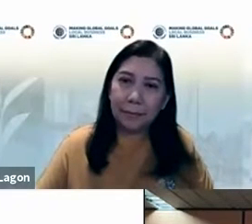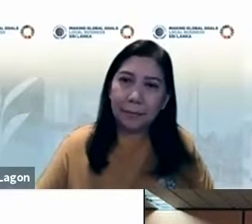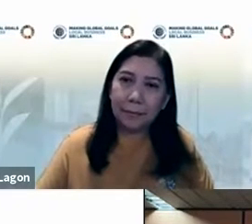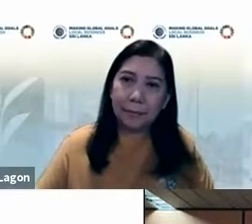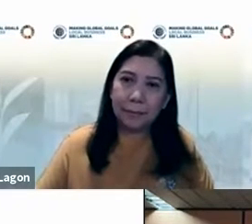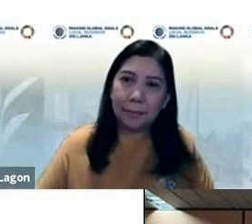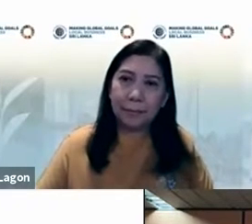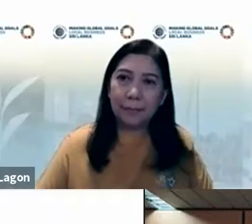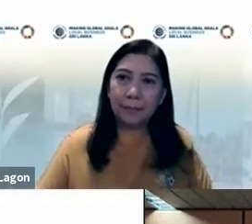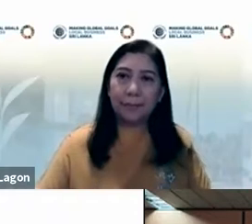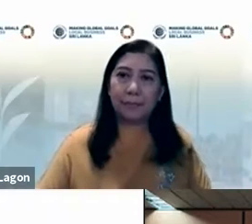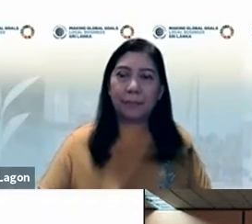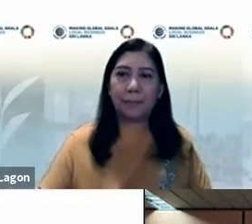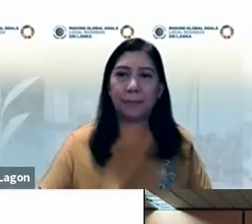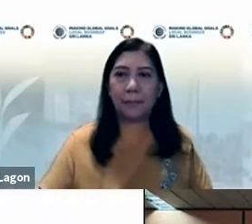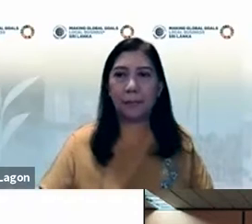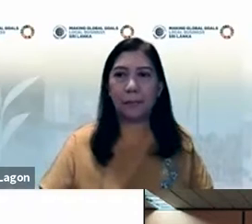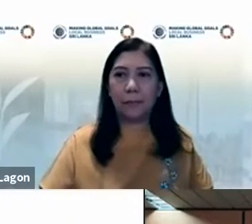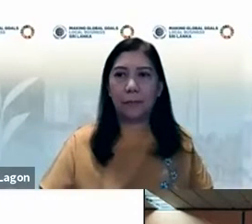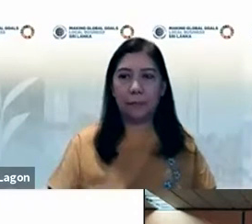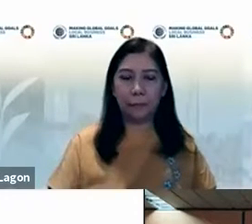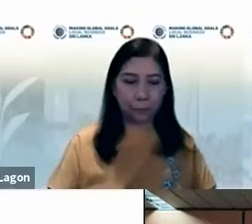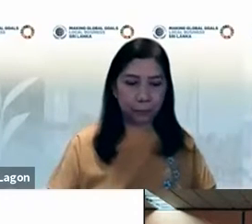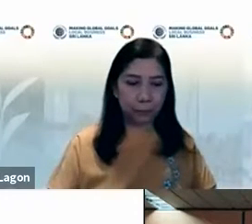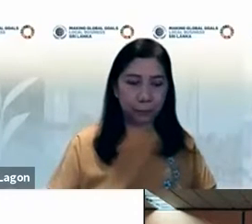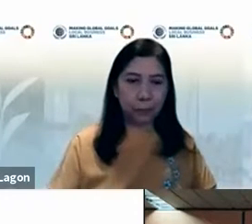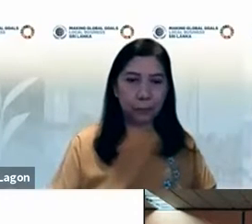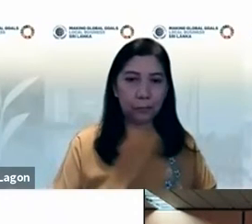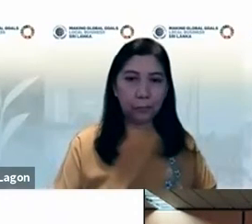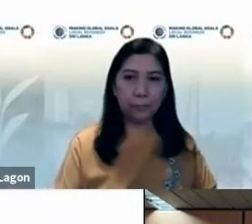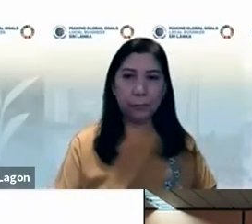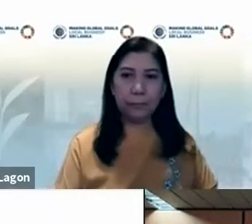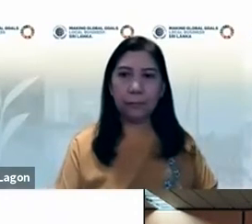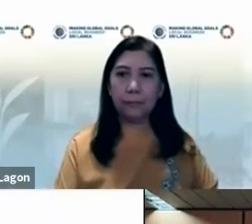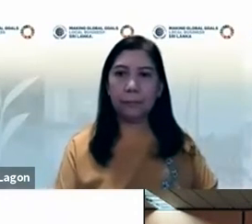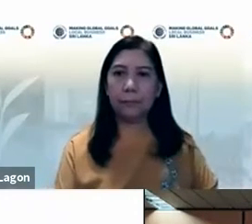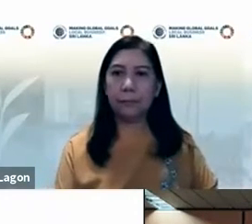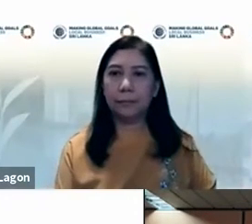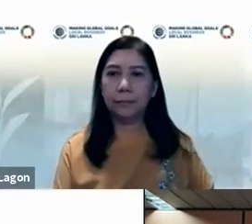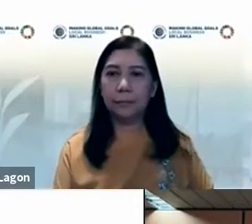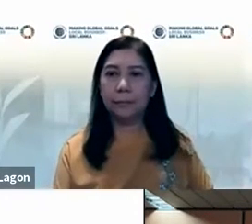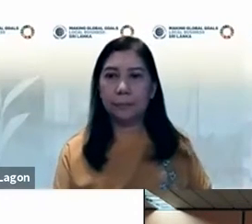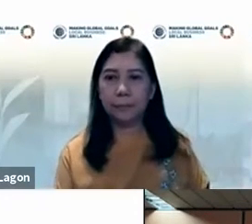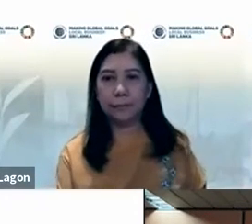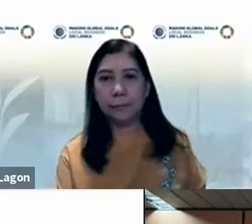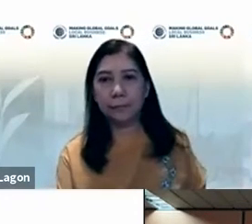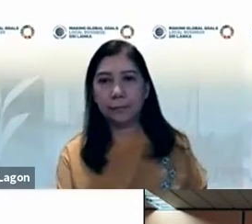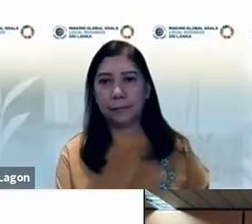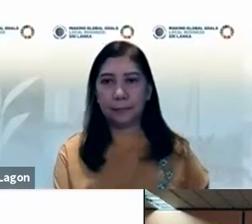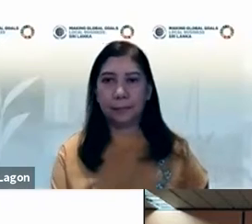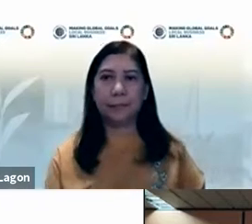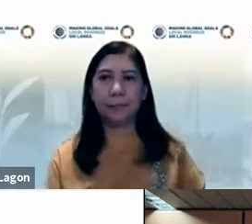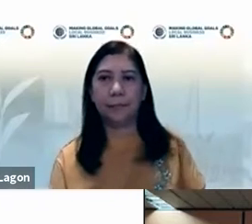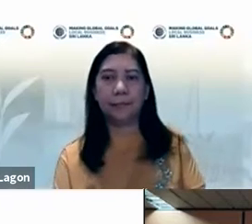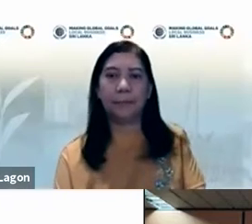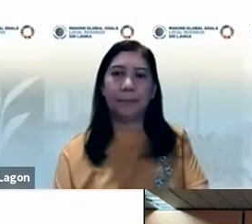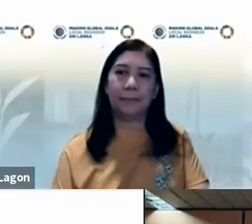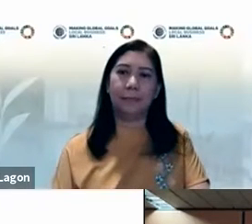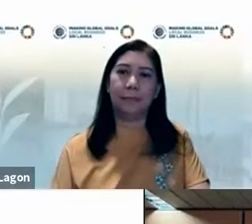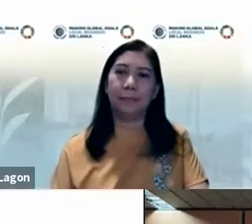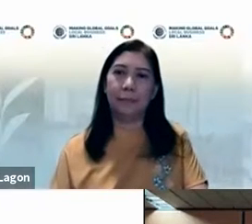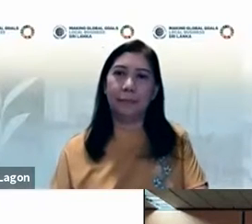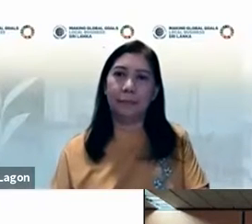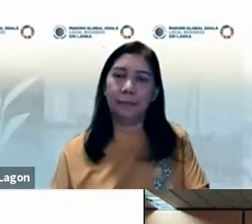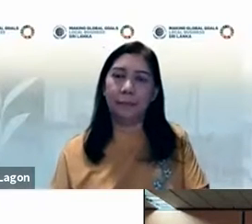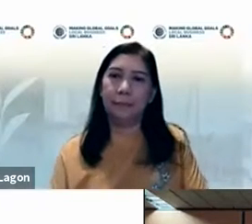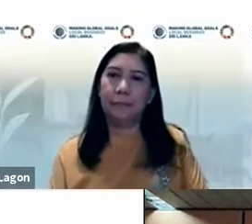for what really guides our operations is a commitment to a triple bottom line. So while conventional companies